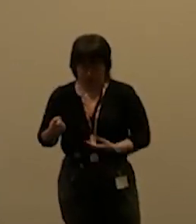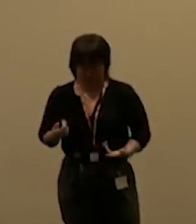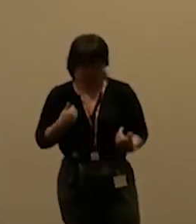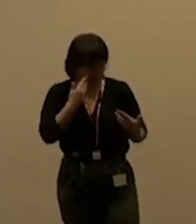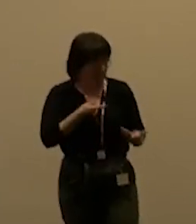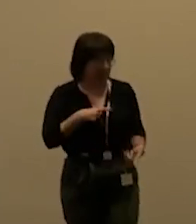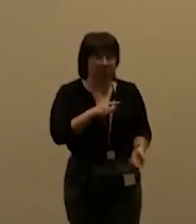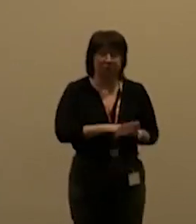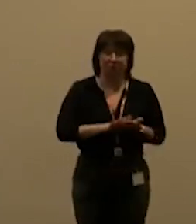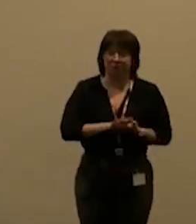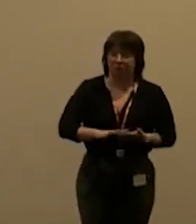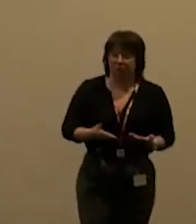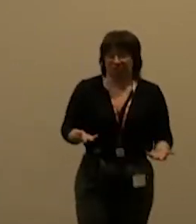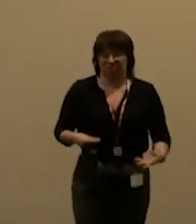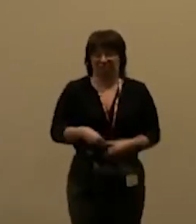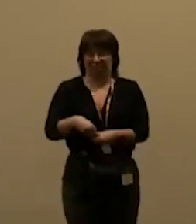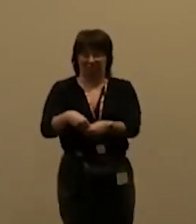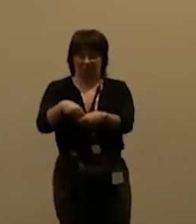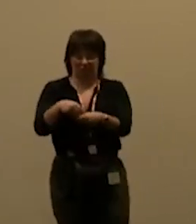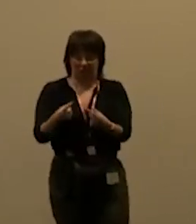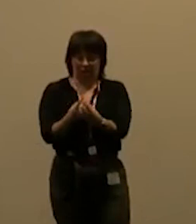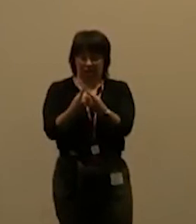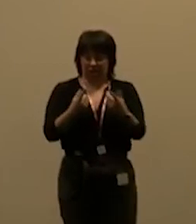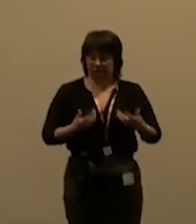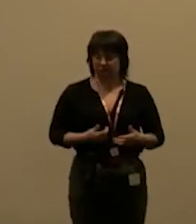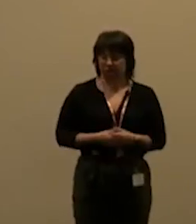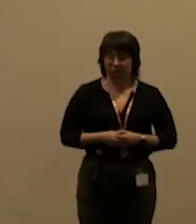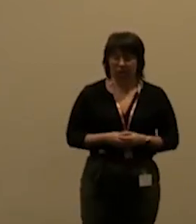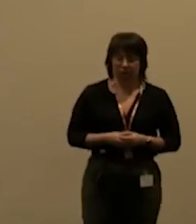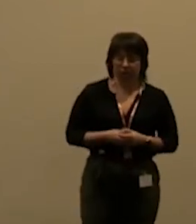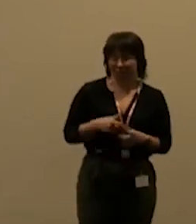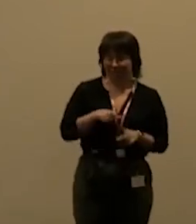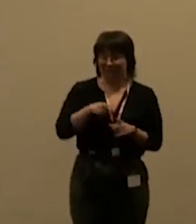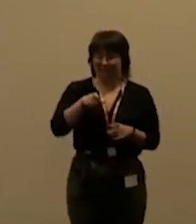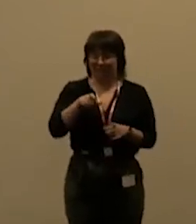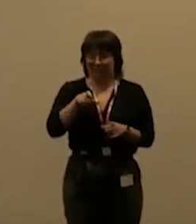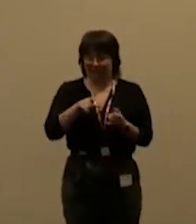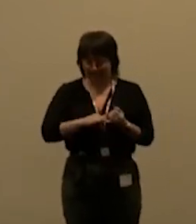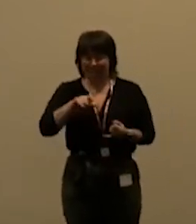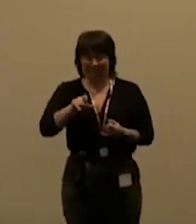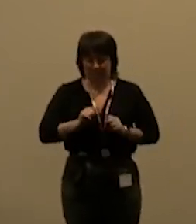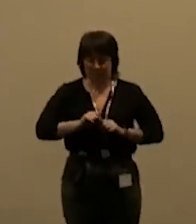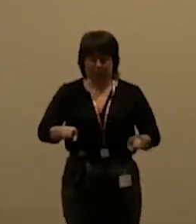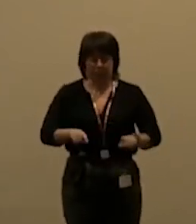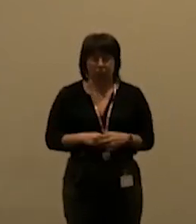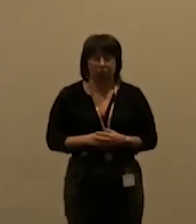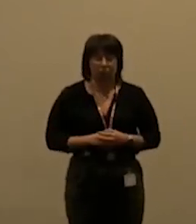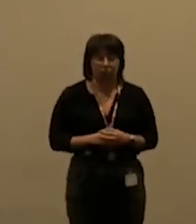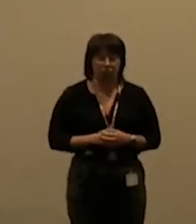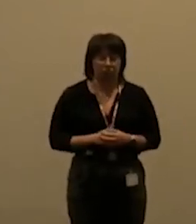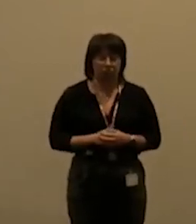I don't actually know what that abbreviation is, but Yeah, very. it's basically the DSC file. It's what it puts out.